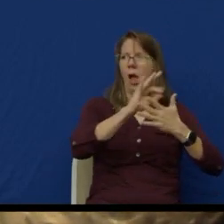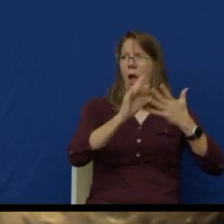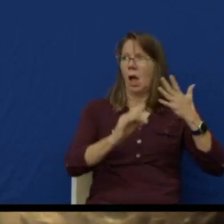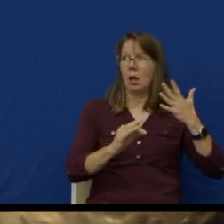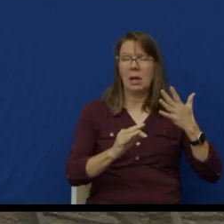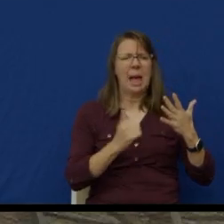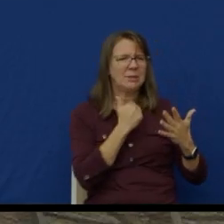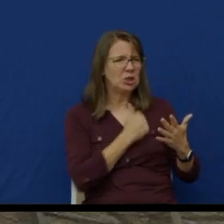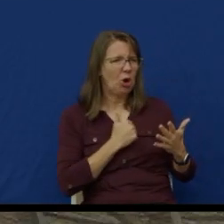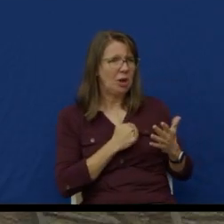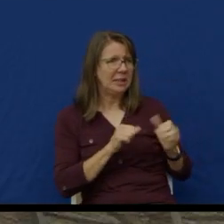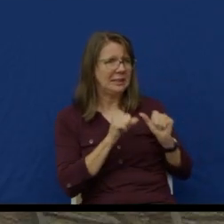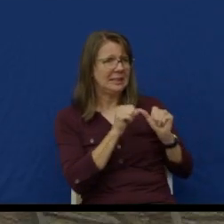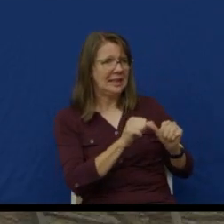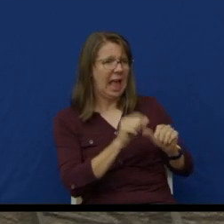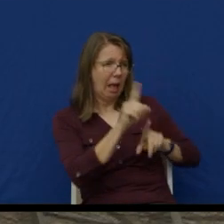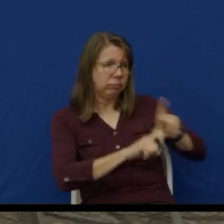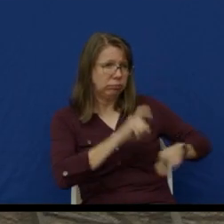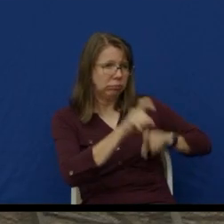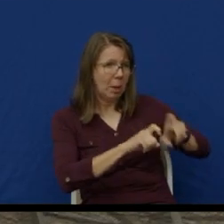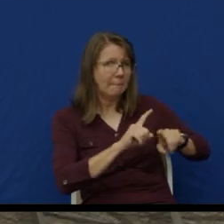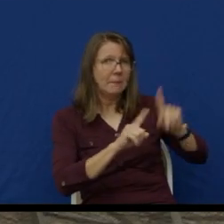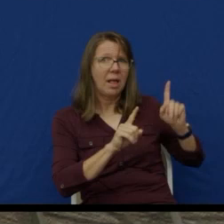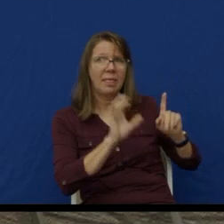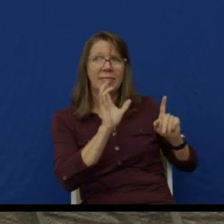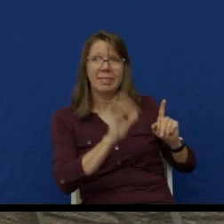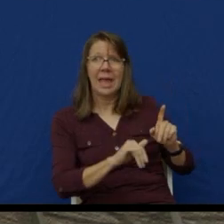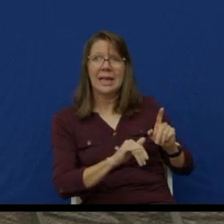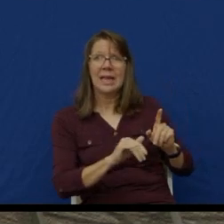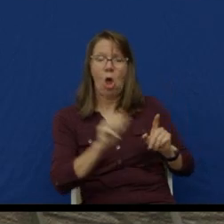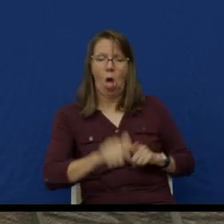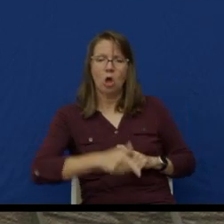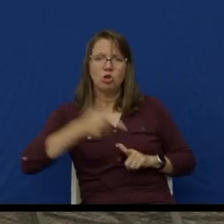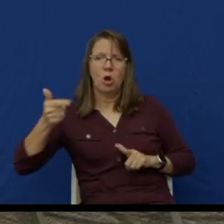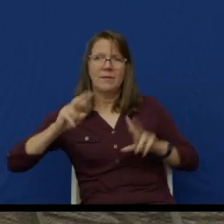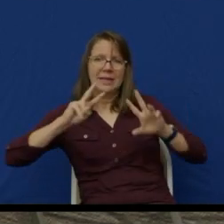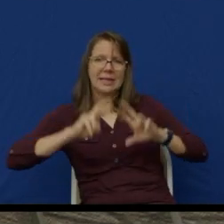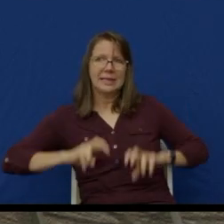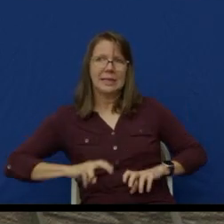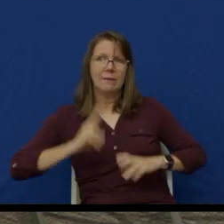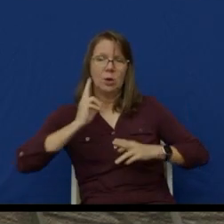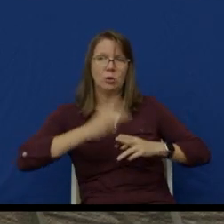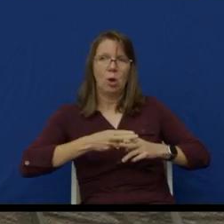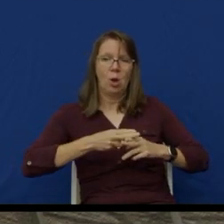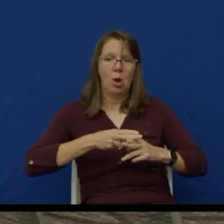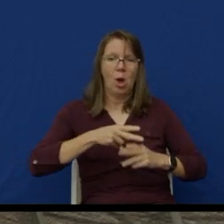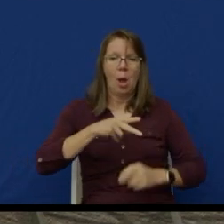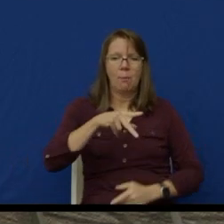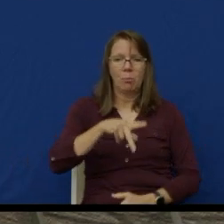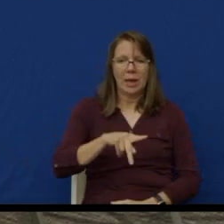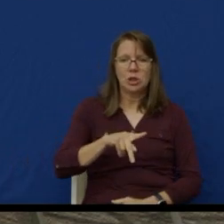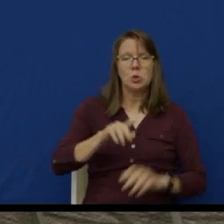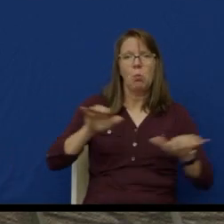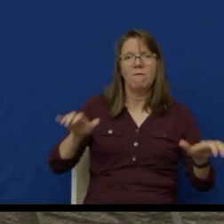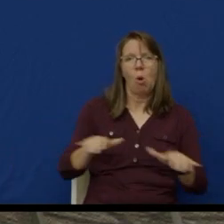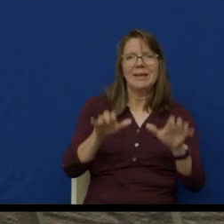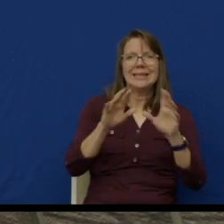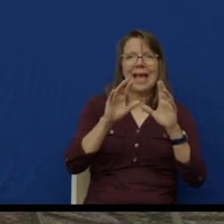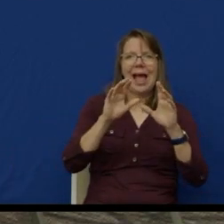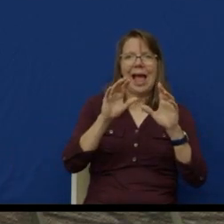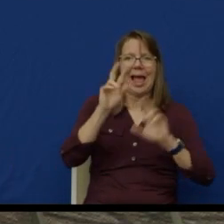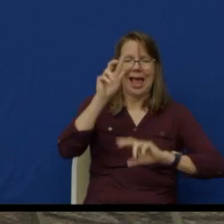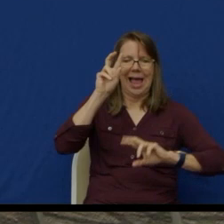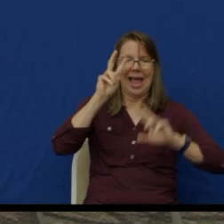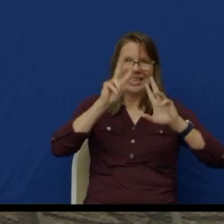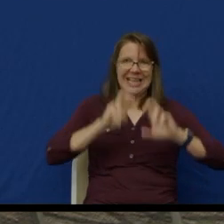seat, but the alternative assessment is the one they call PPAT, right? Correct. It's I the heard- Praxis Performance Assessment for Teachers. I heard there was a dust-up